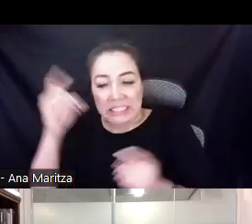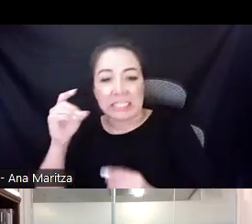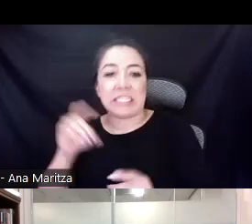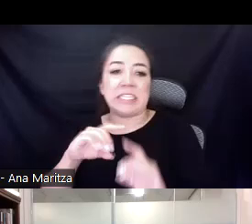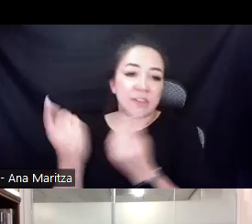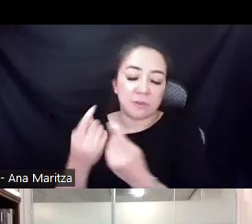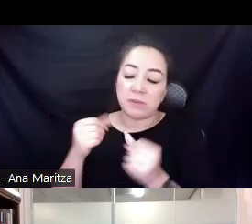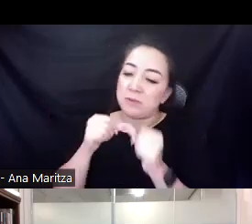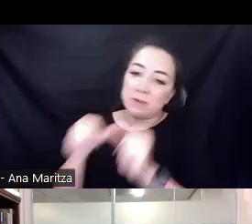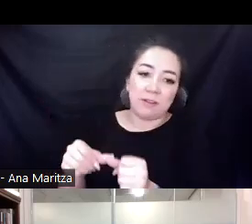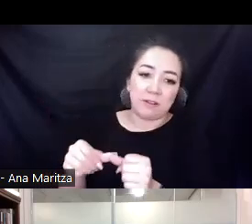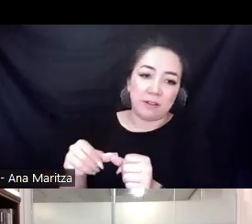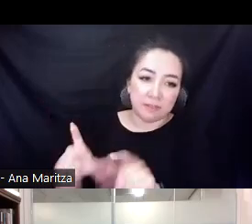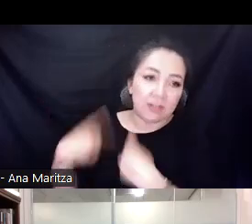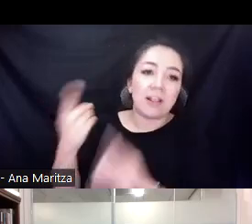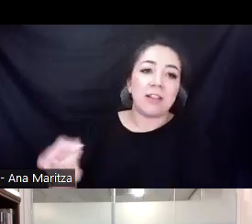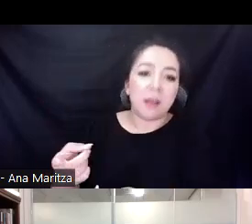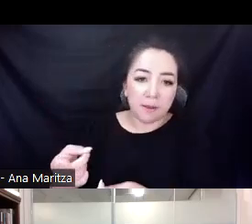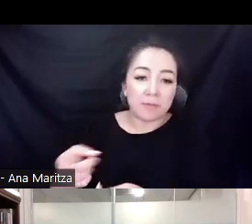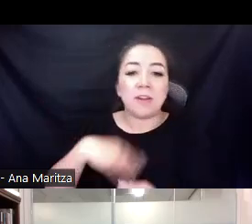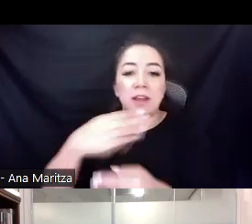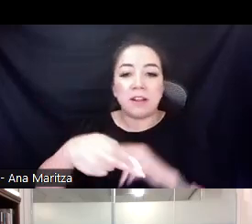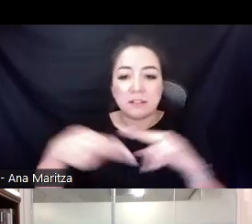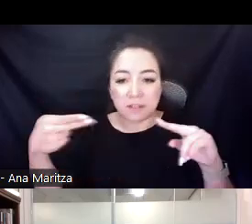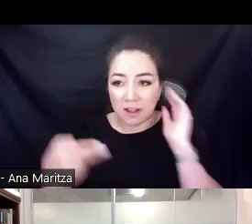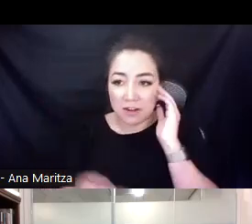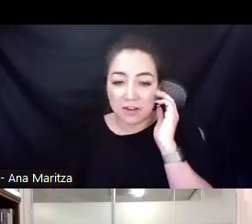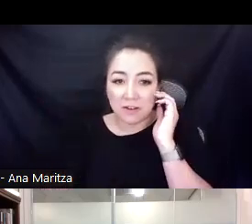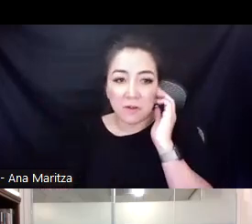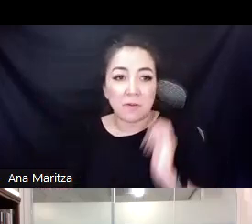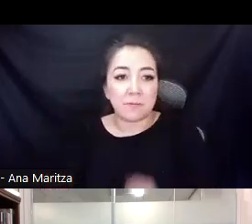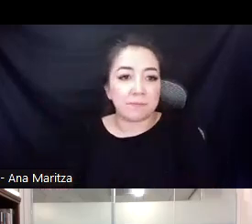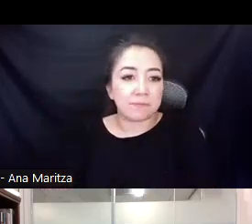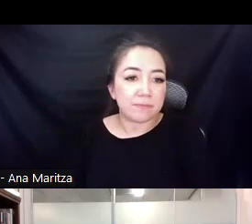remained since that time. So next slide.